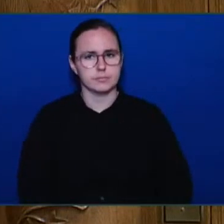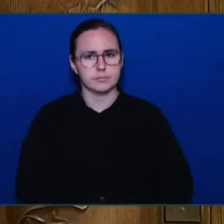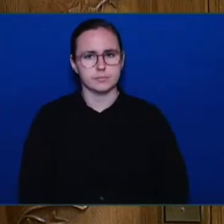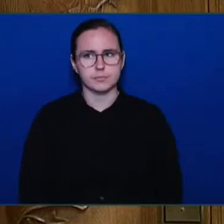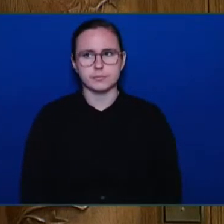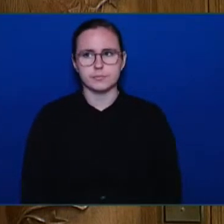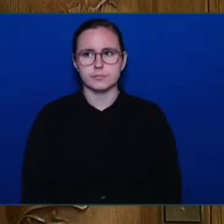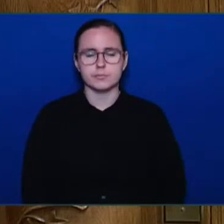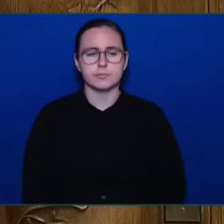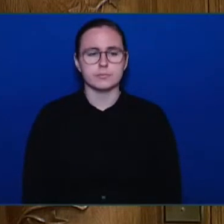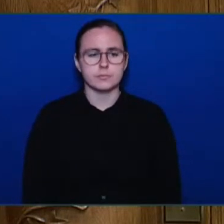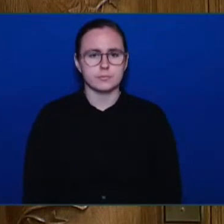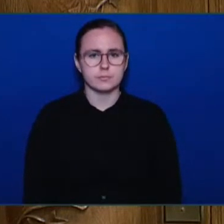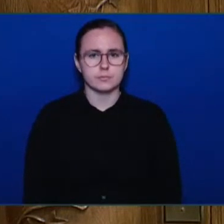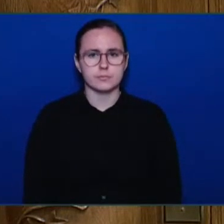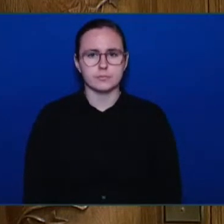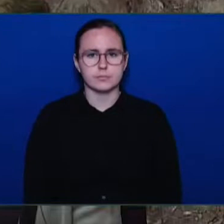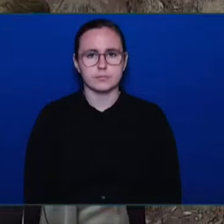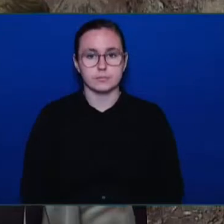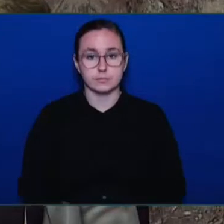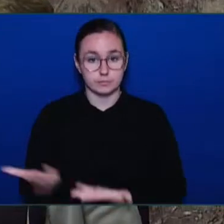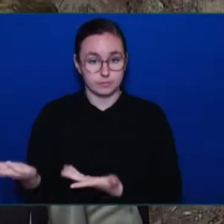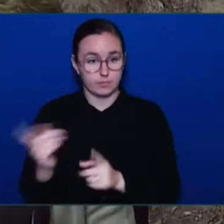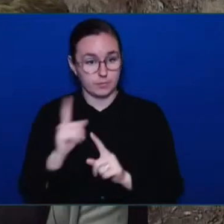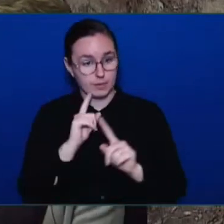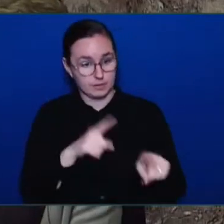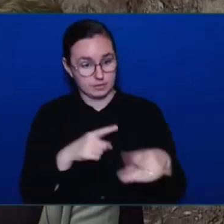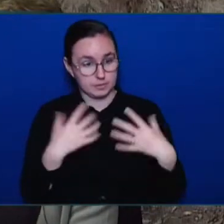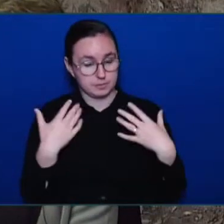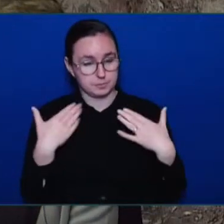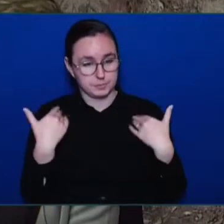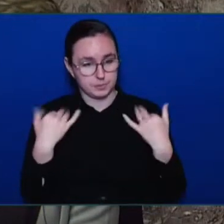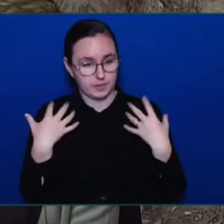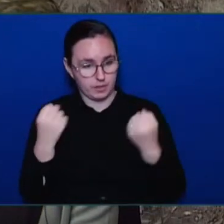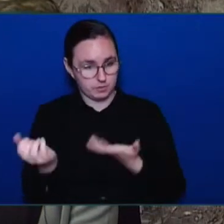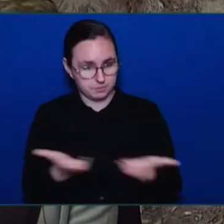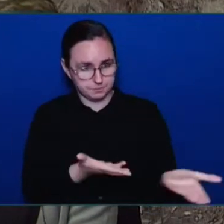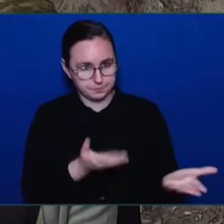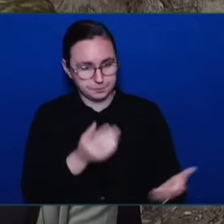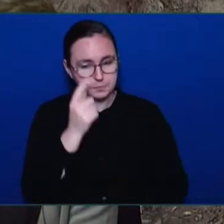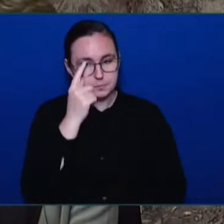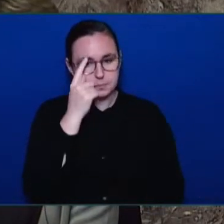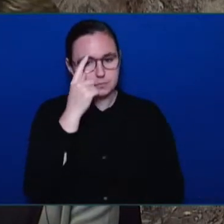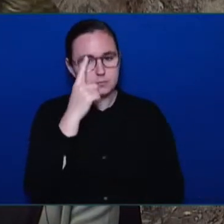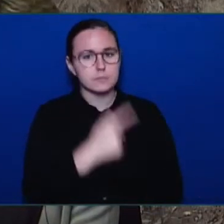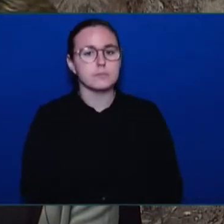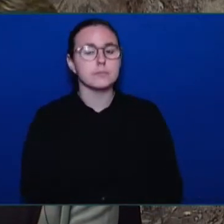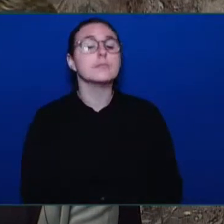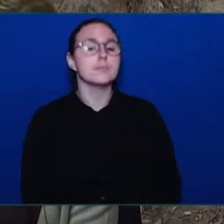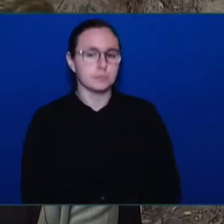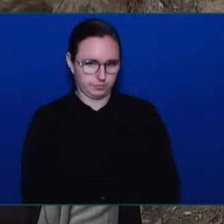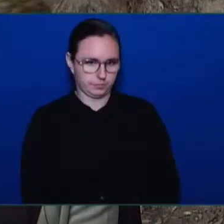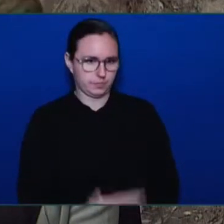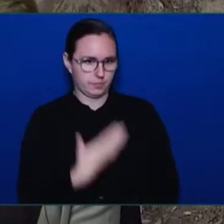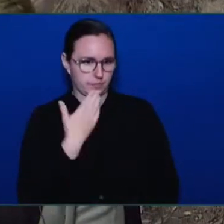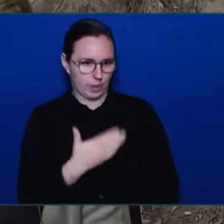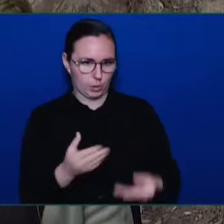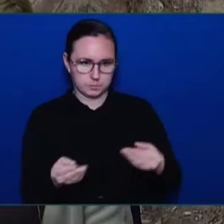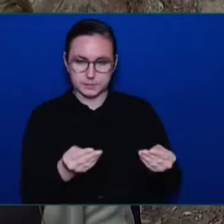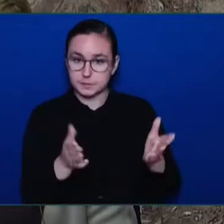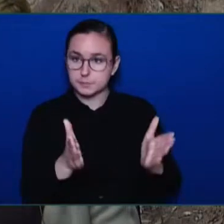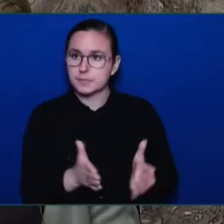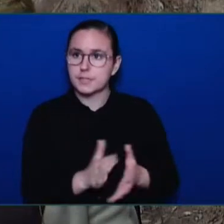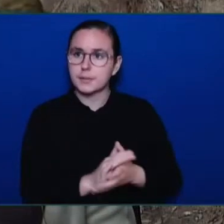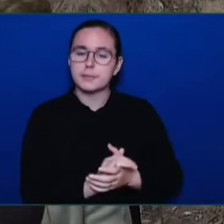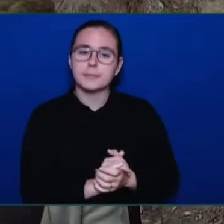Minister of Health. Well, thank you, Honourable Speaker. Honourable Speaker, I am proud of the work our